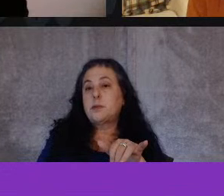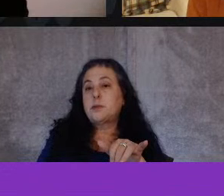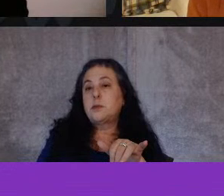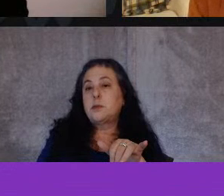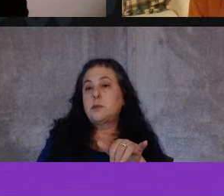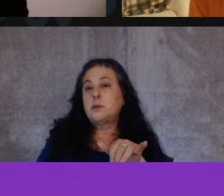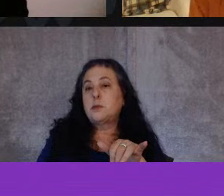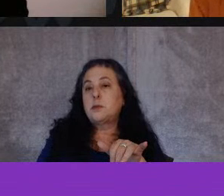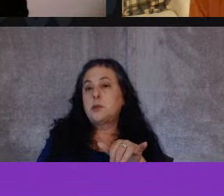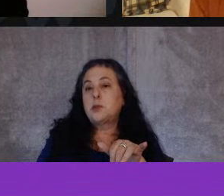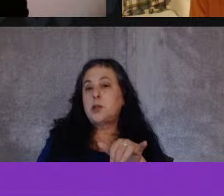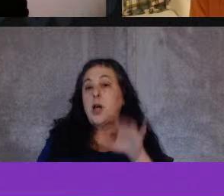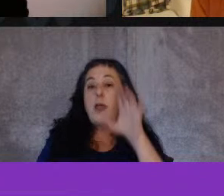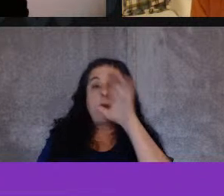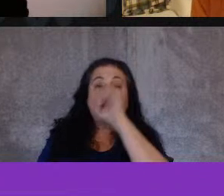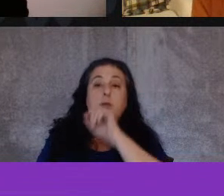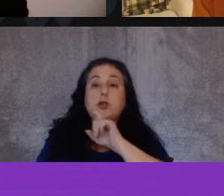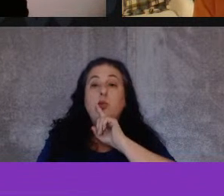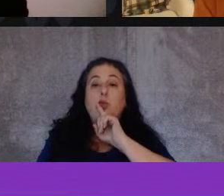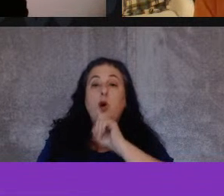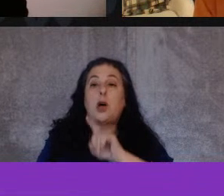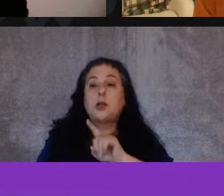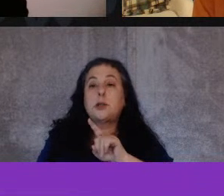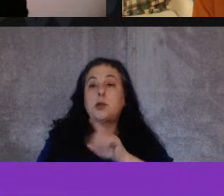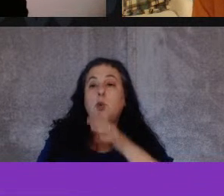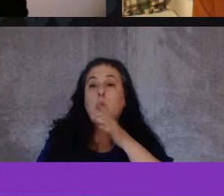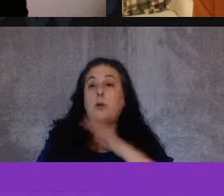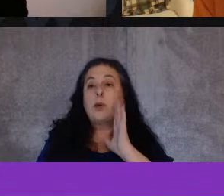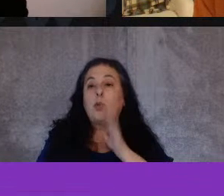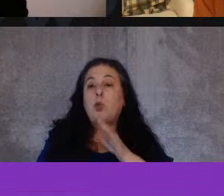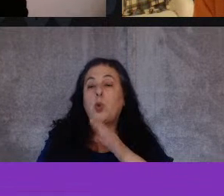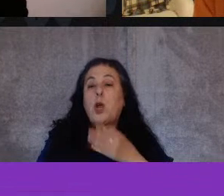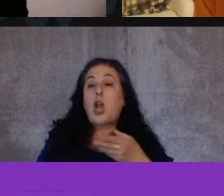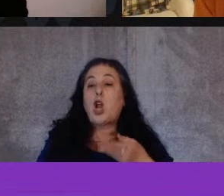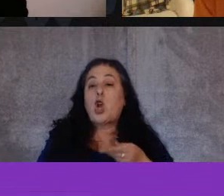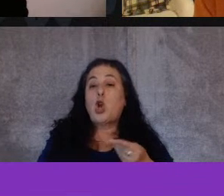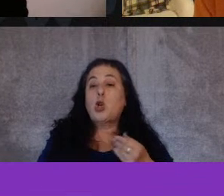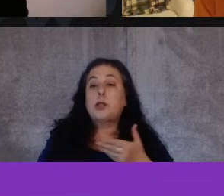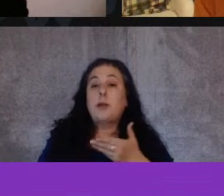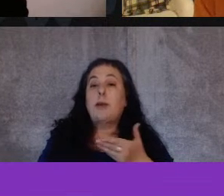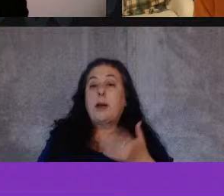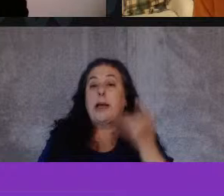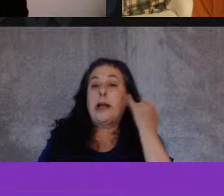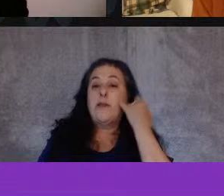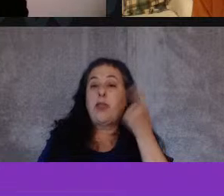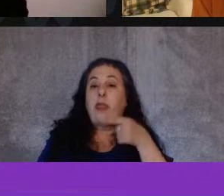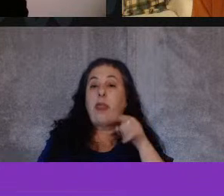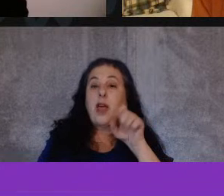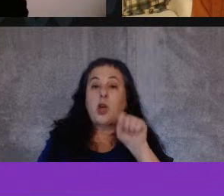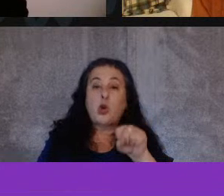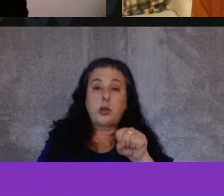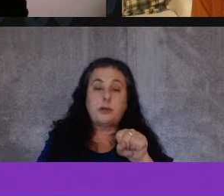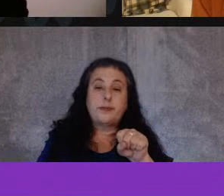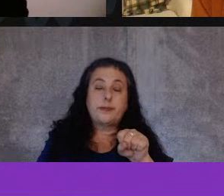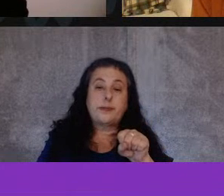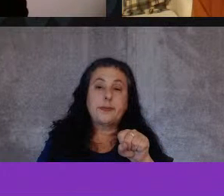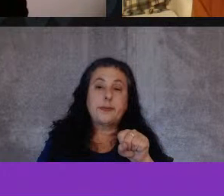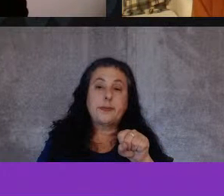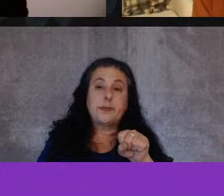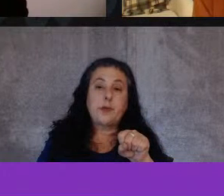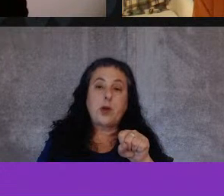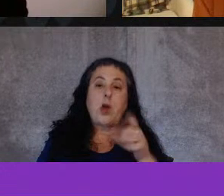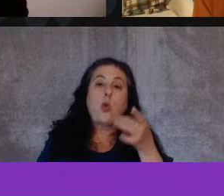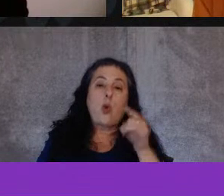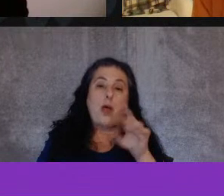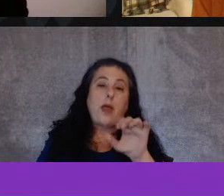the presumption was that women would nurse their babies while they could, but